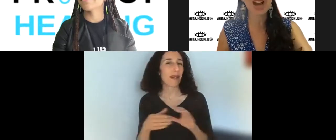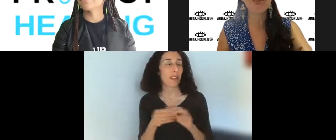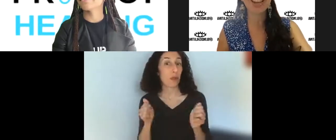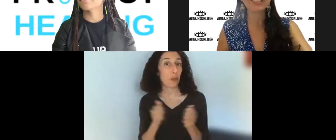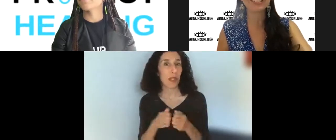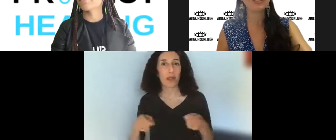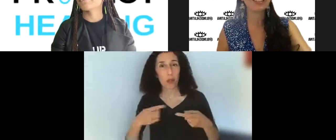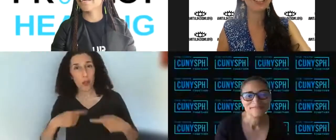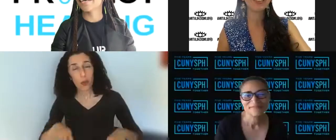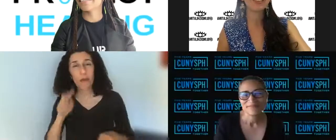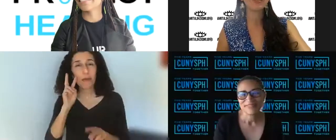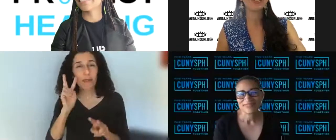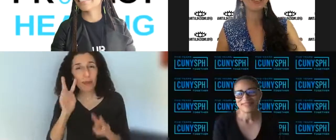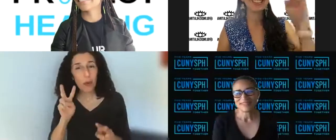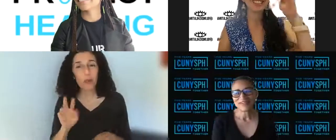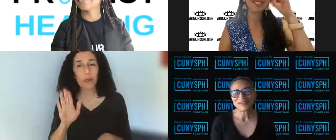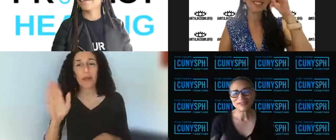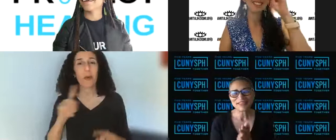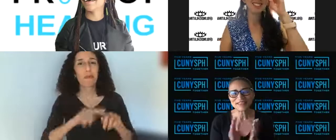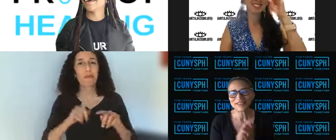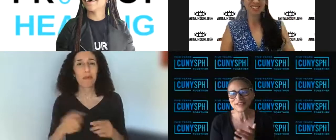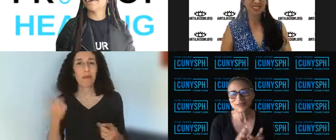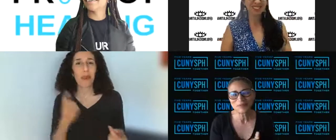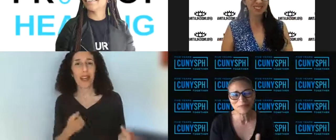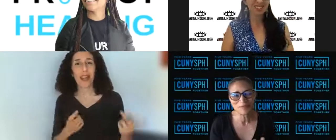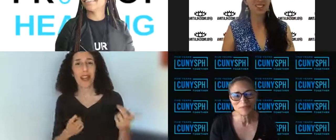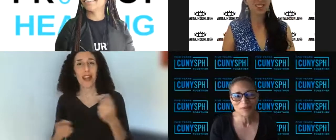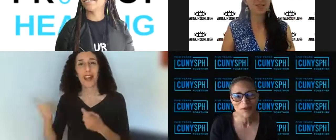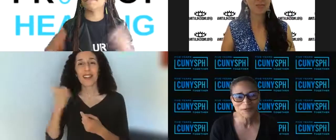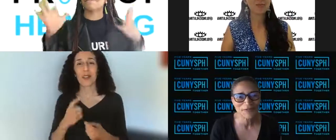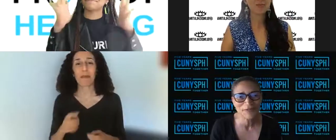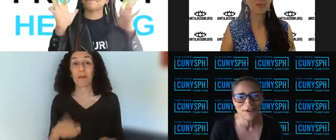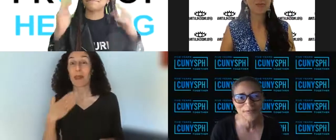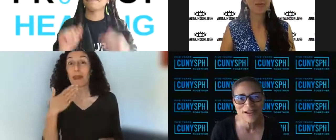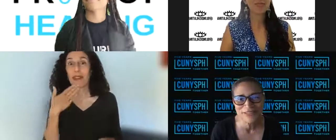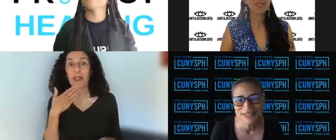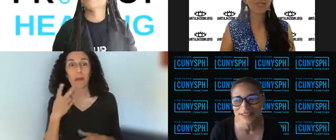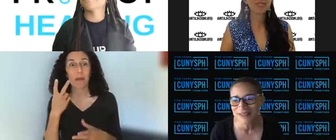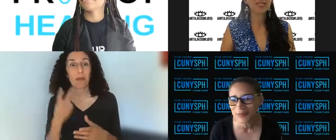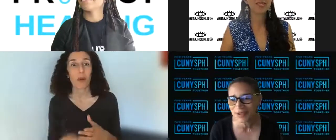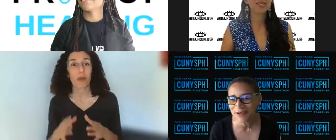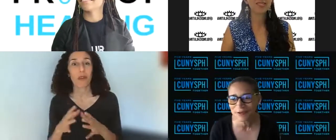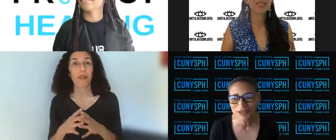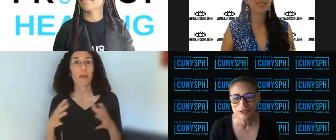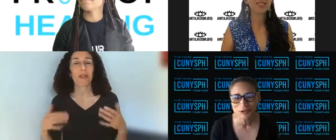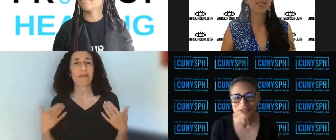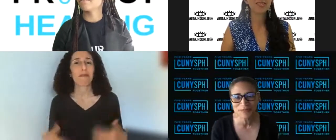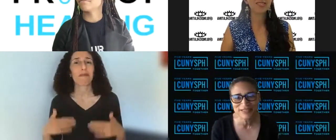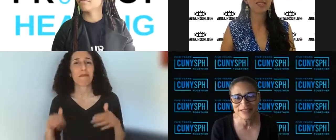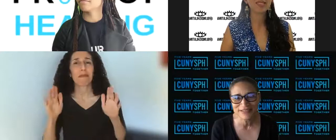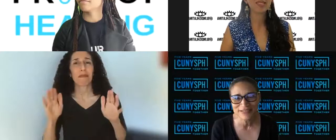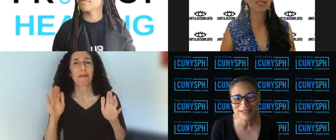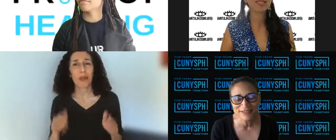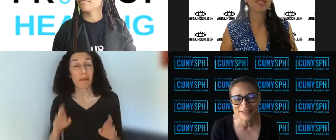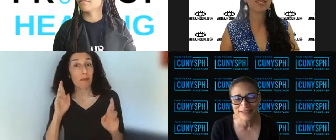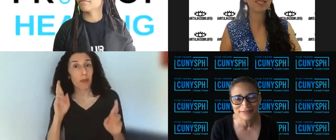you have for us. Yes. Oh, thank you both so very much. And I hope everyone joins me